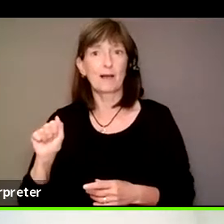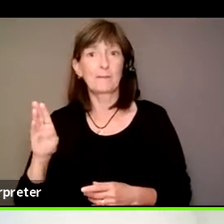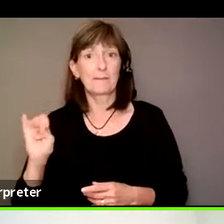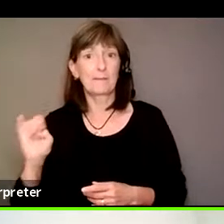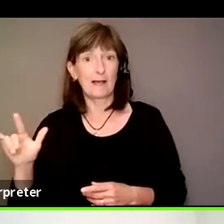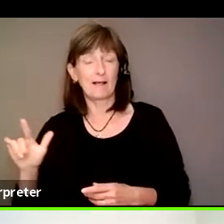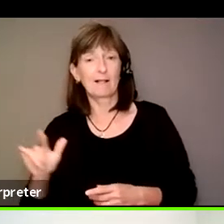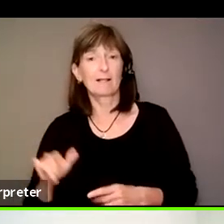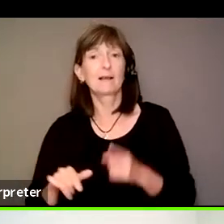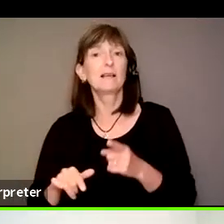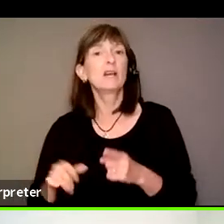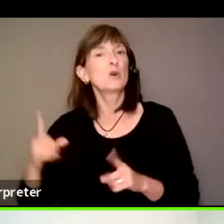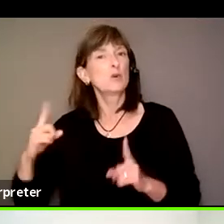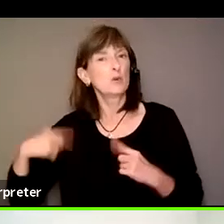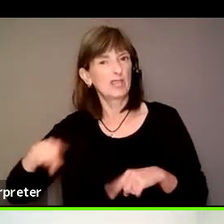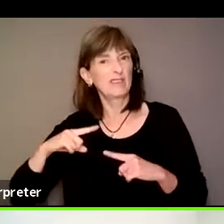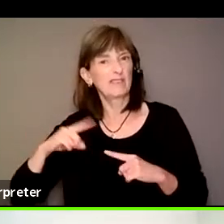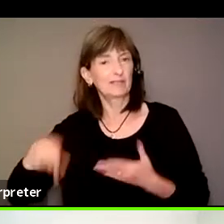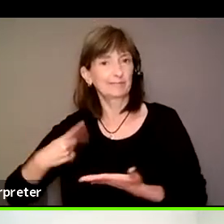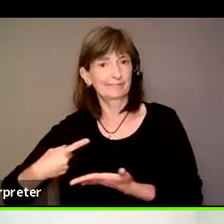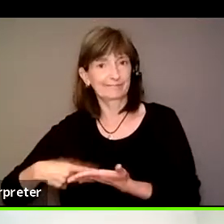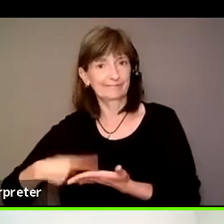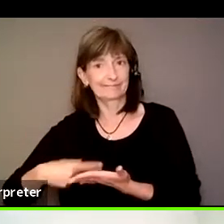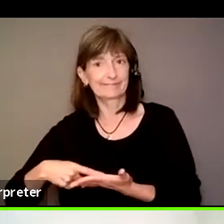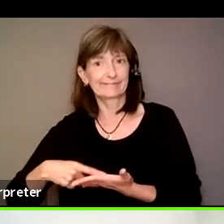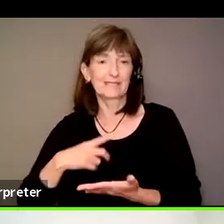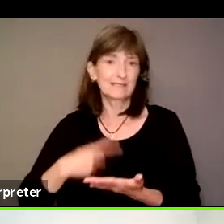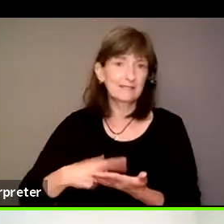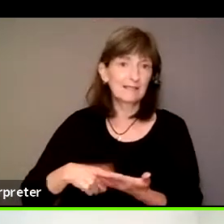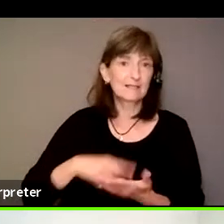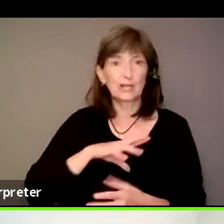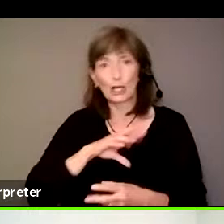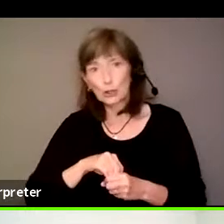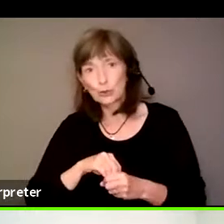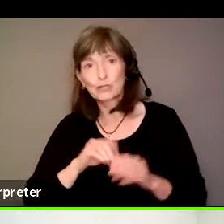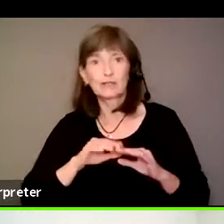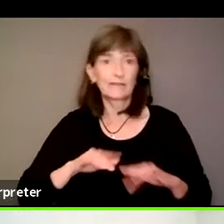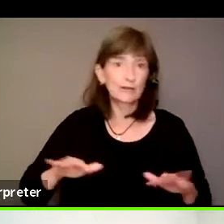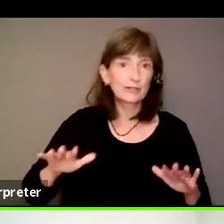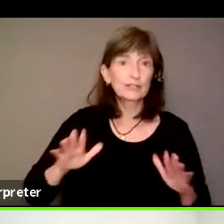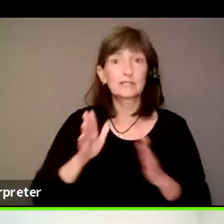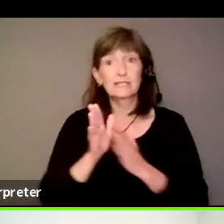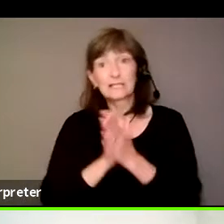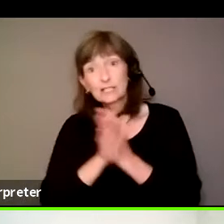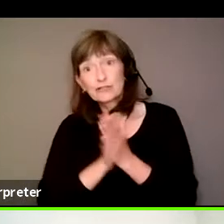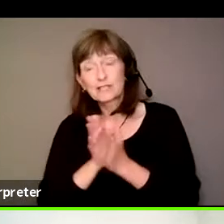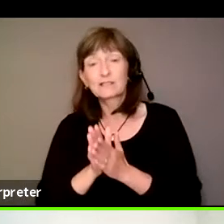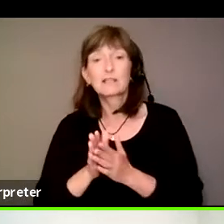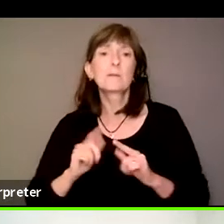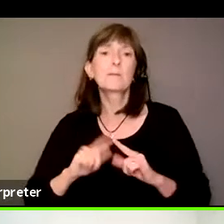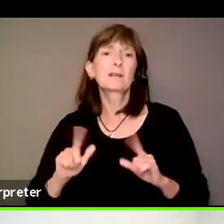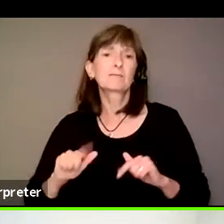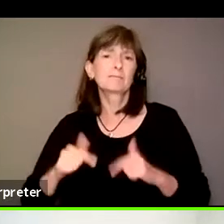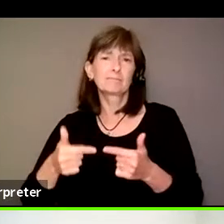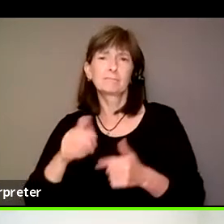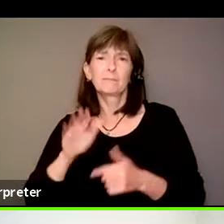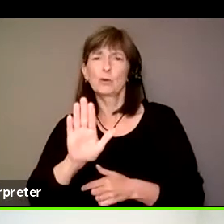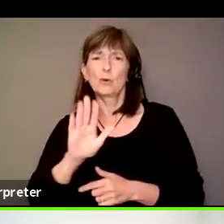the conversations that we've had here, you know, we all talk about inclusion, we all talk about diversity, and we're all interested in making that happen. But in your